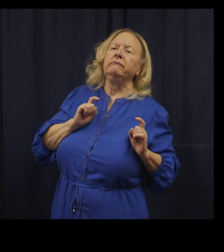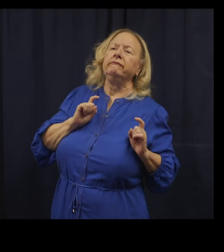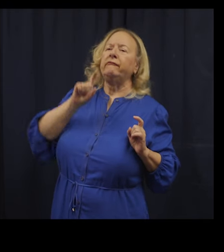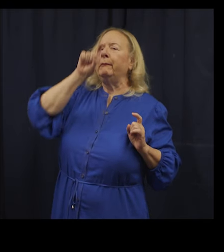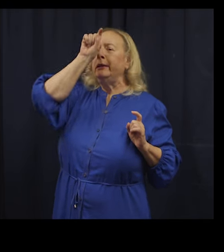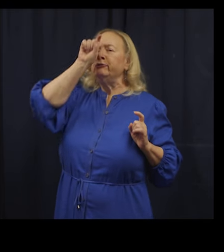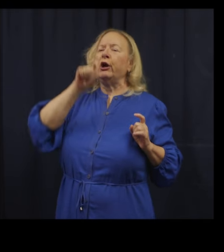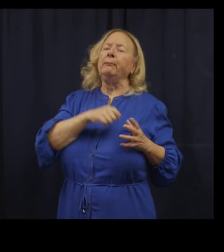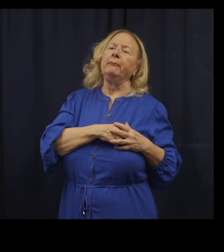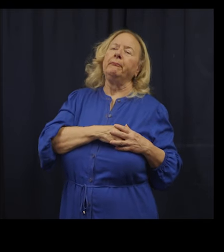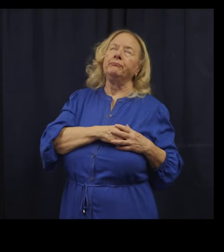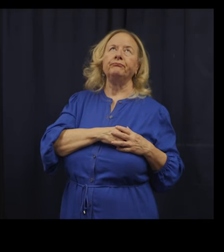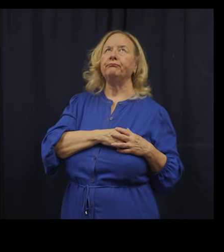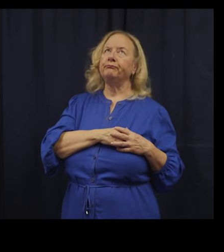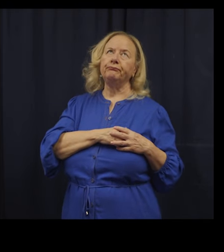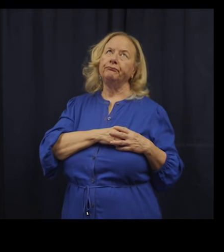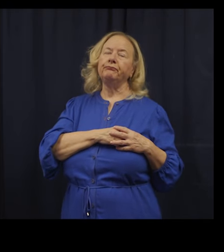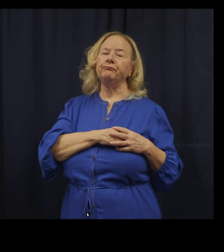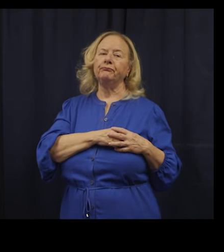Oh, I just adding some things there.